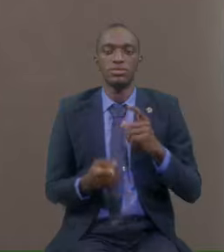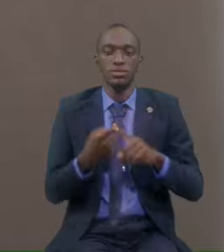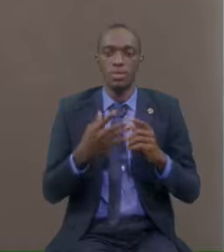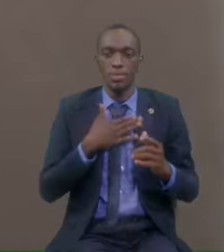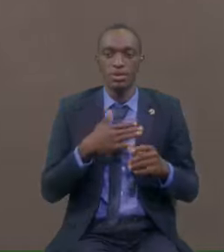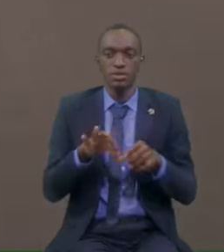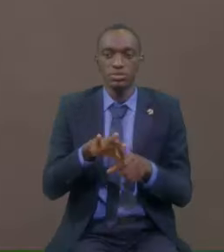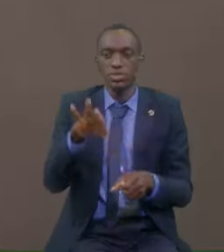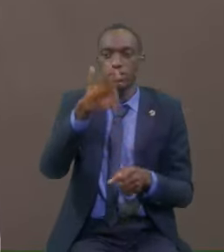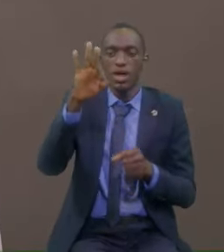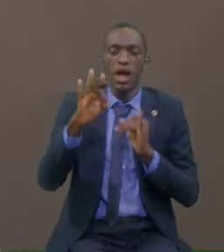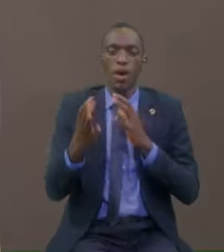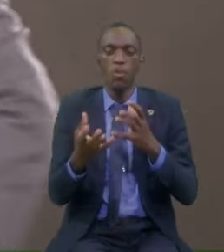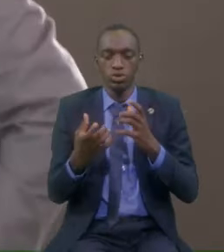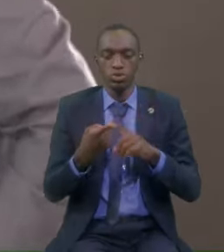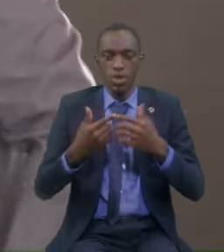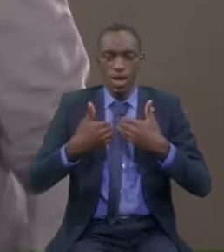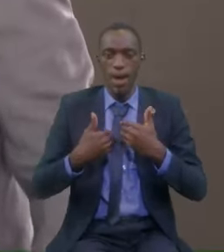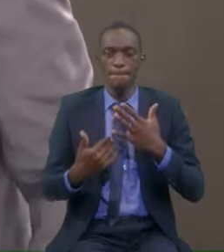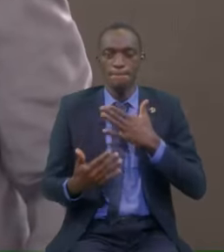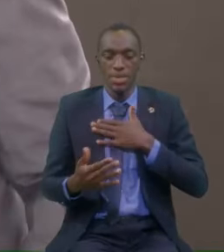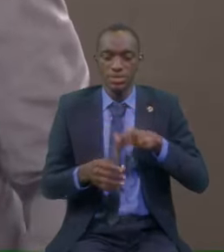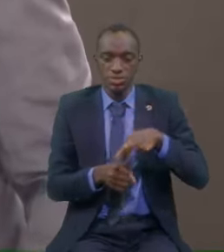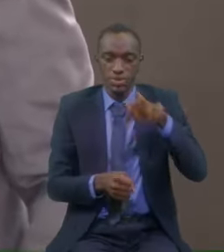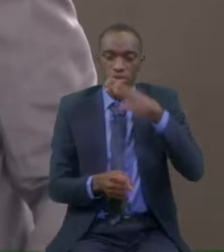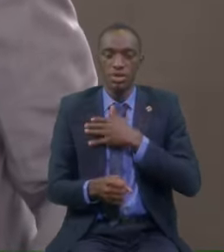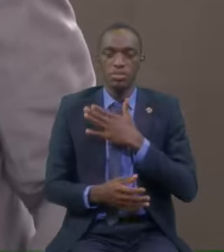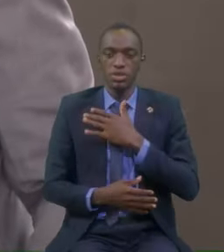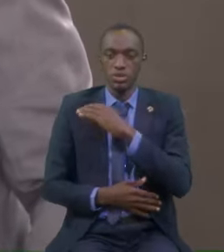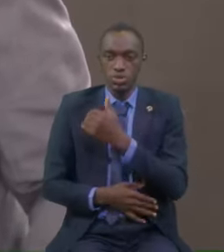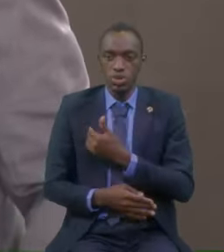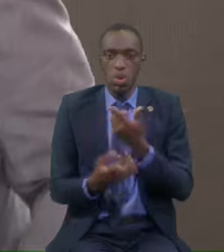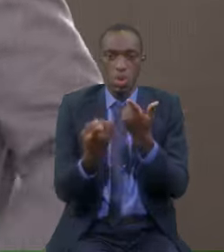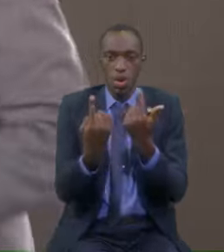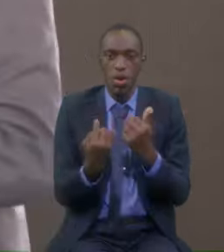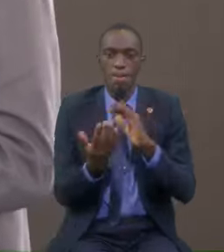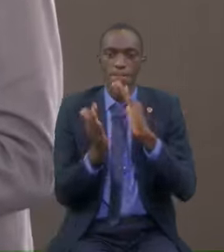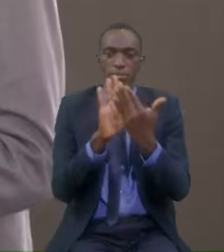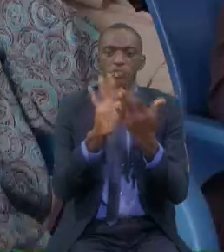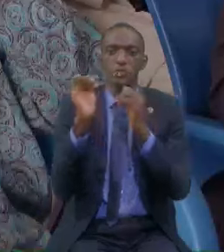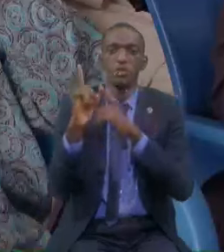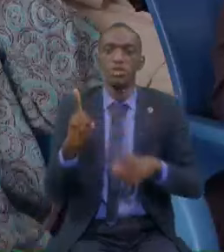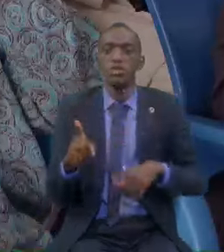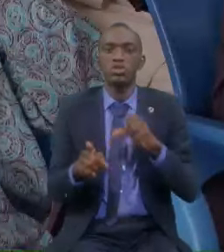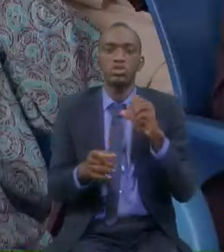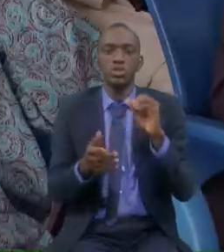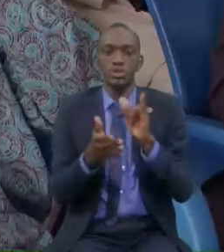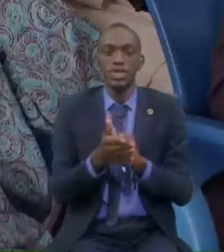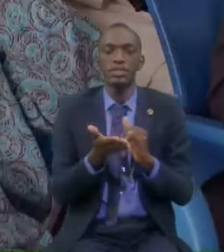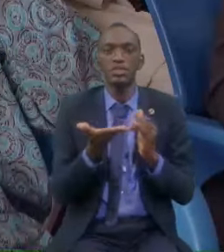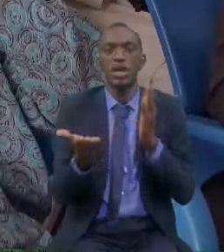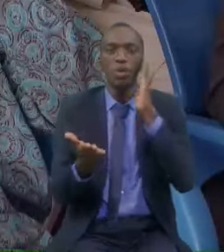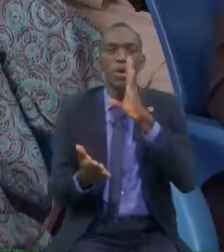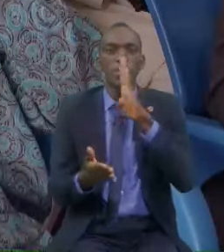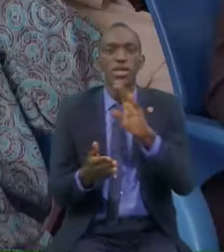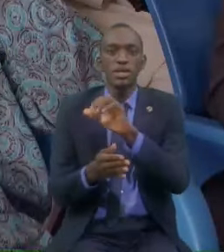my soul come before the Lord so that there will be a restoration, so that there will be